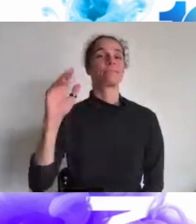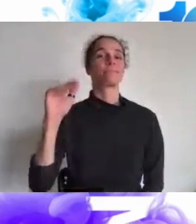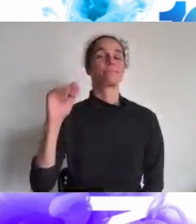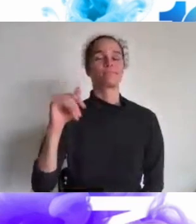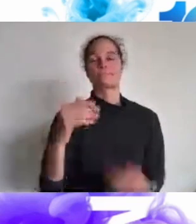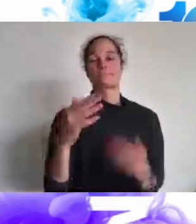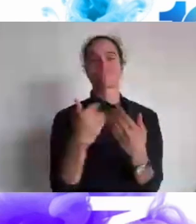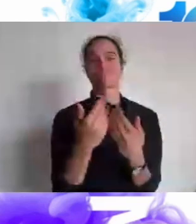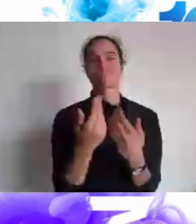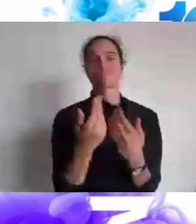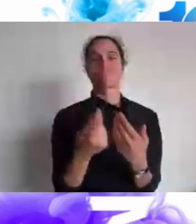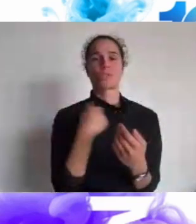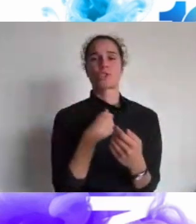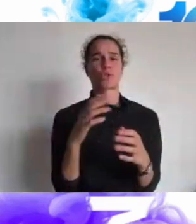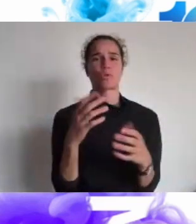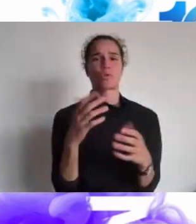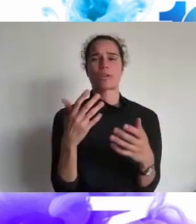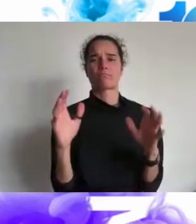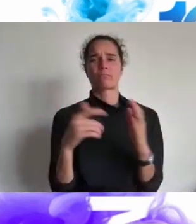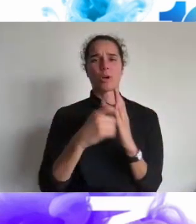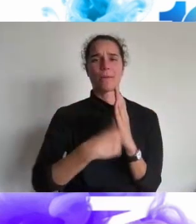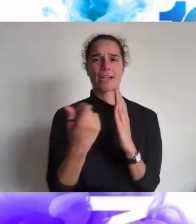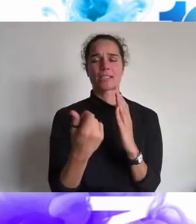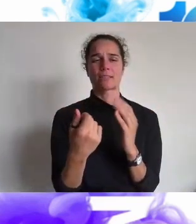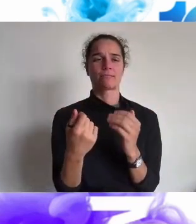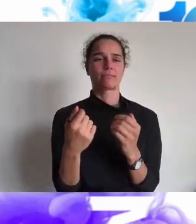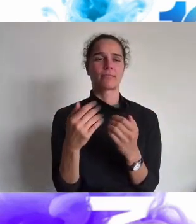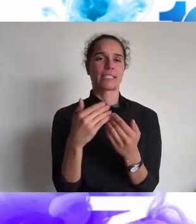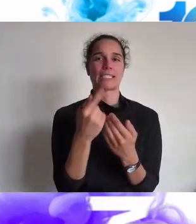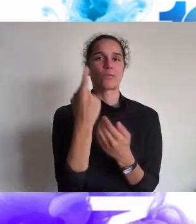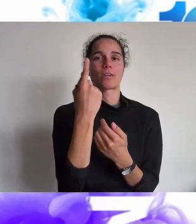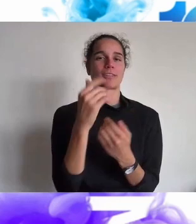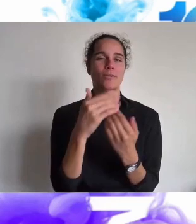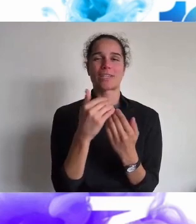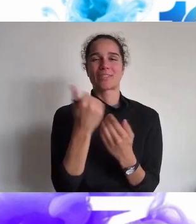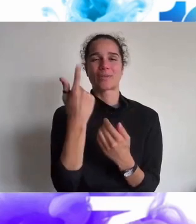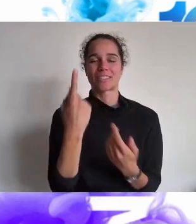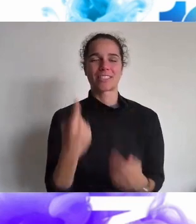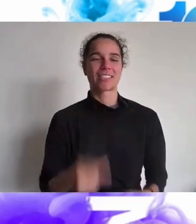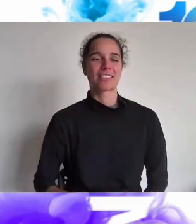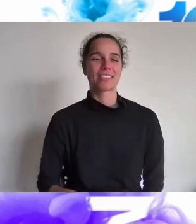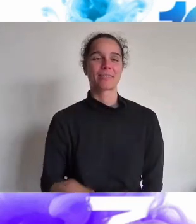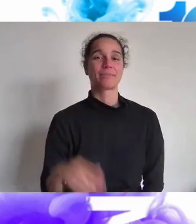this unconsciously. This is one of the easiest one. Bye.